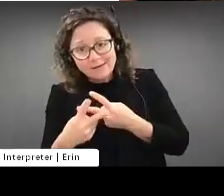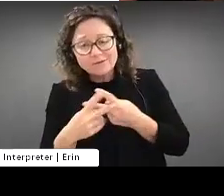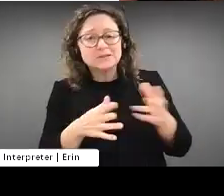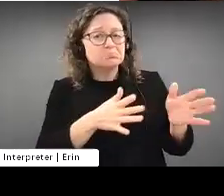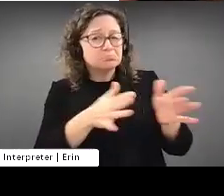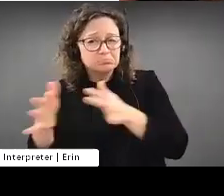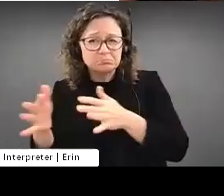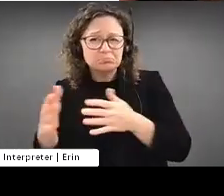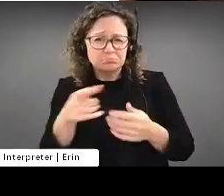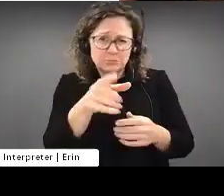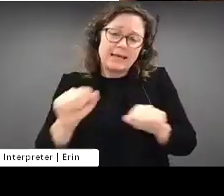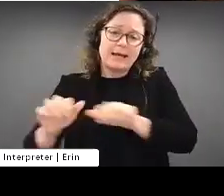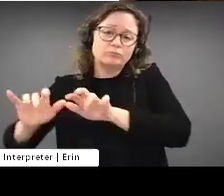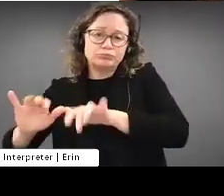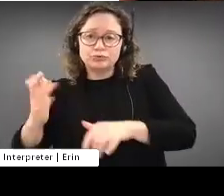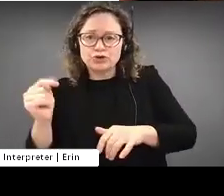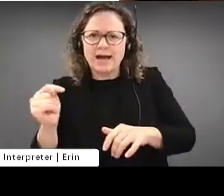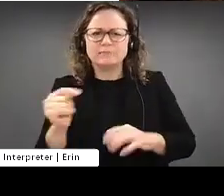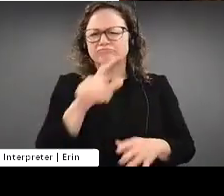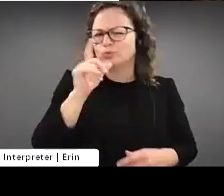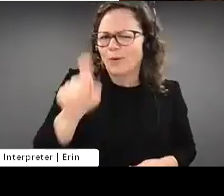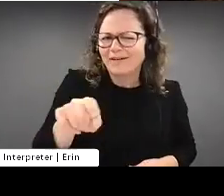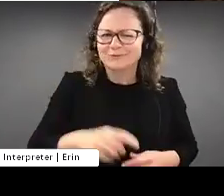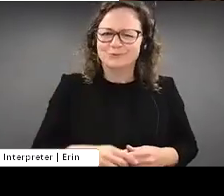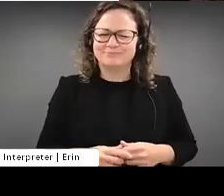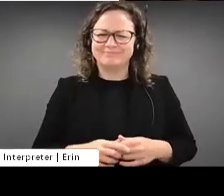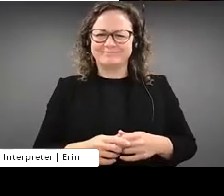And if you're not comfortable, that's okay as well.